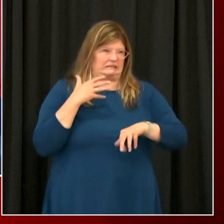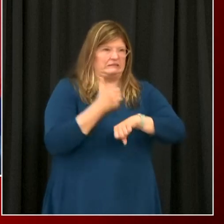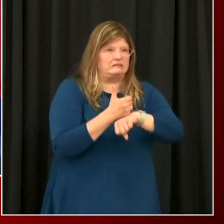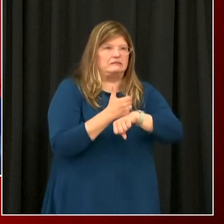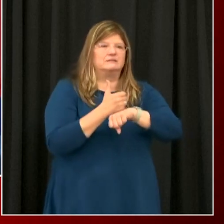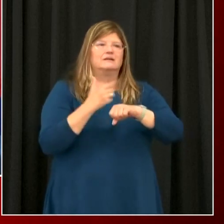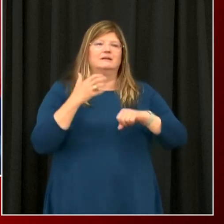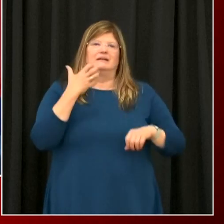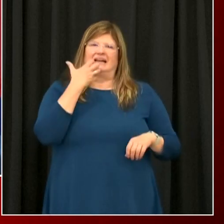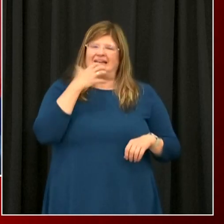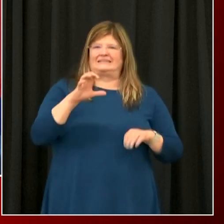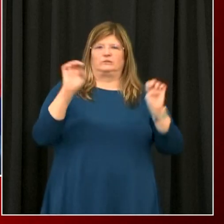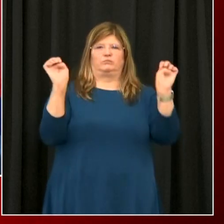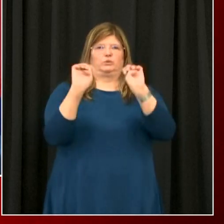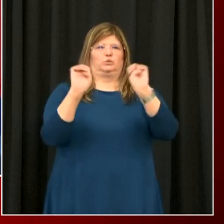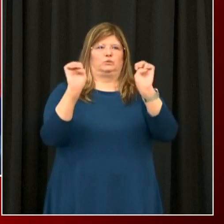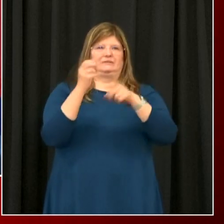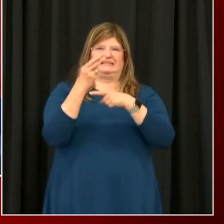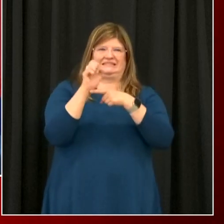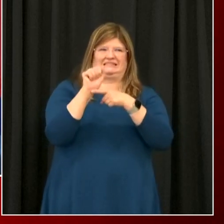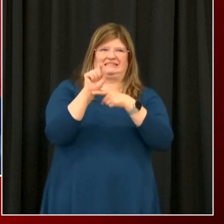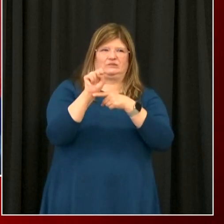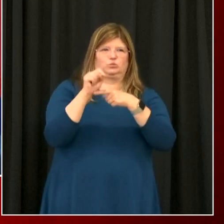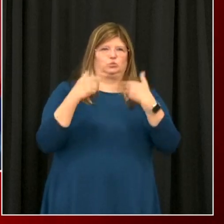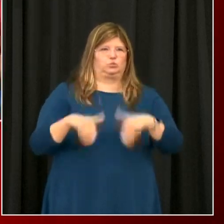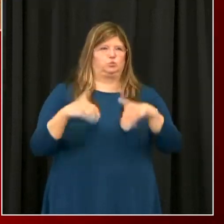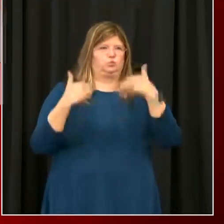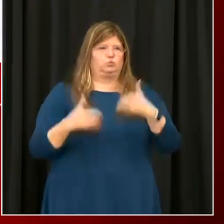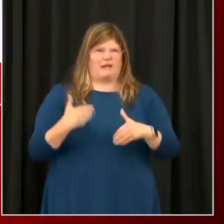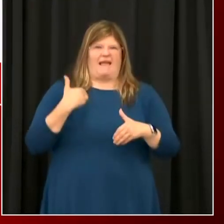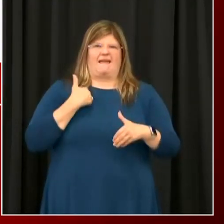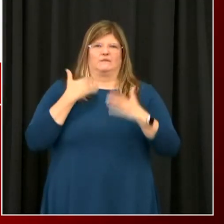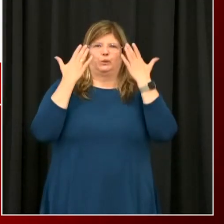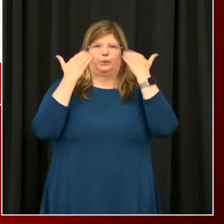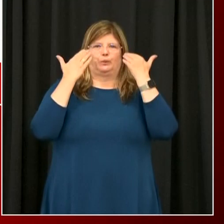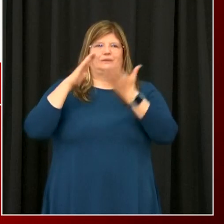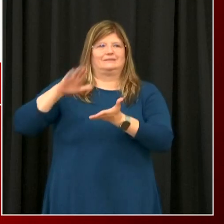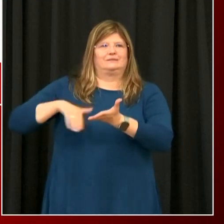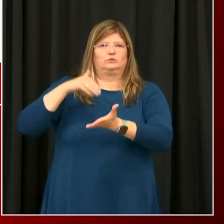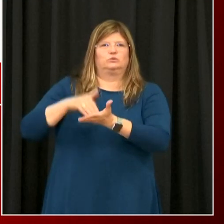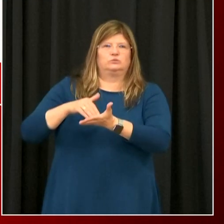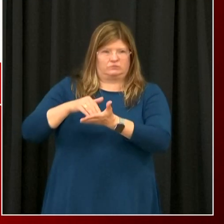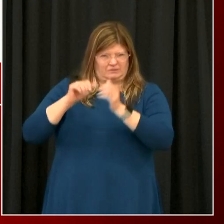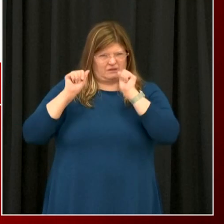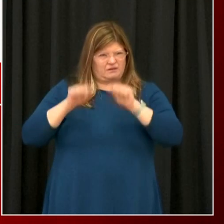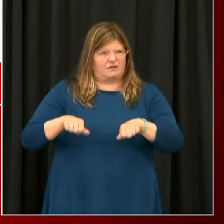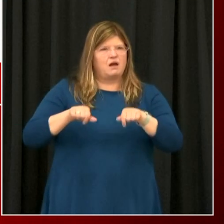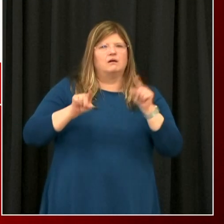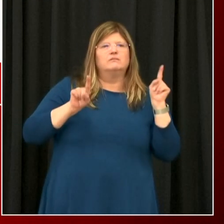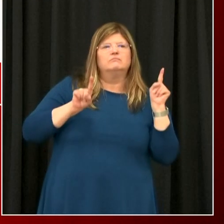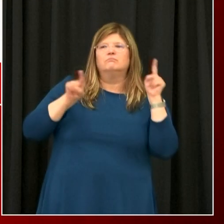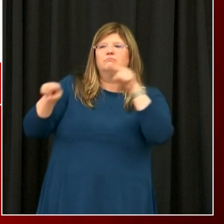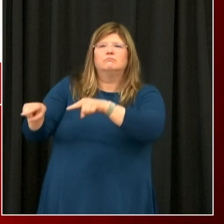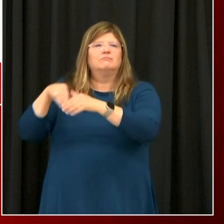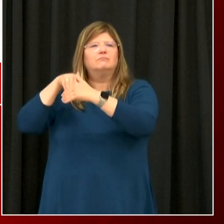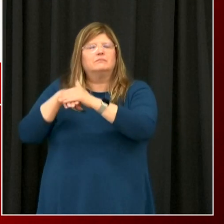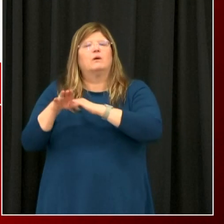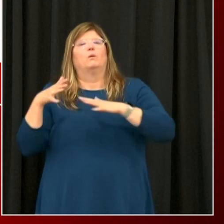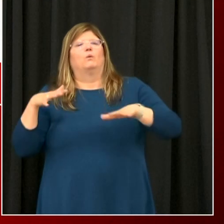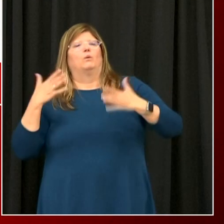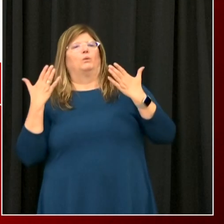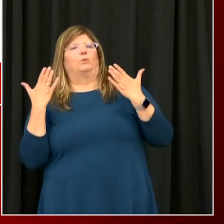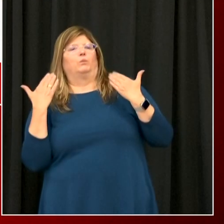emergency and opened cooling centers across DC. These sites are open to all who need a place to cool off,